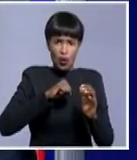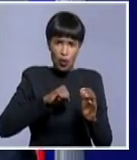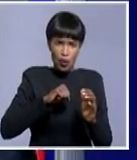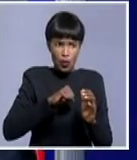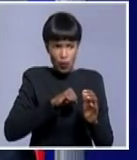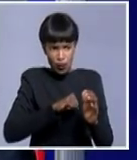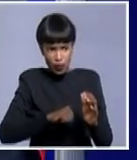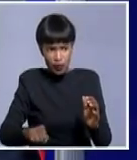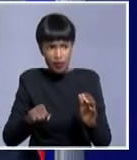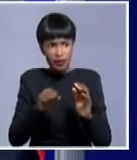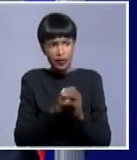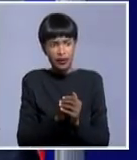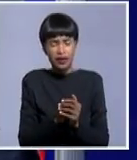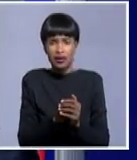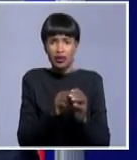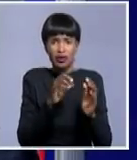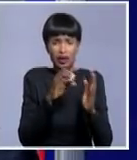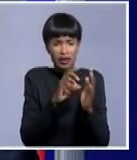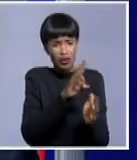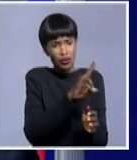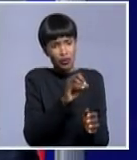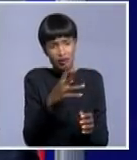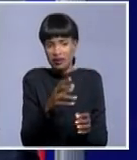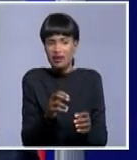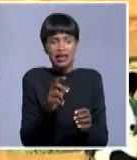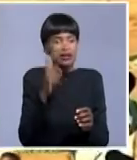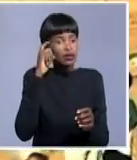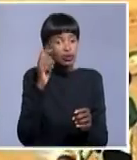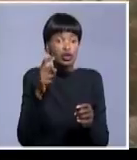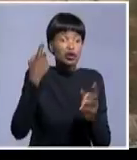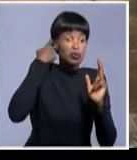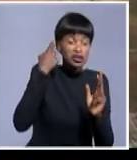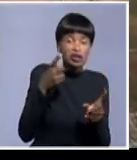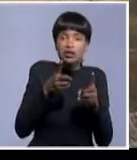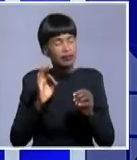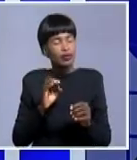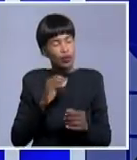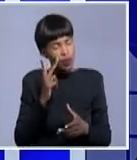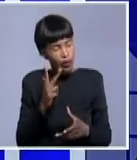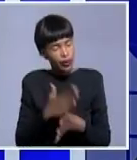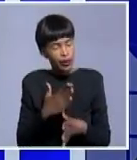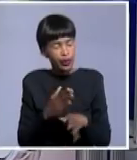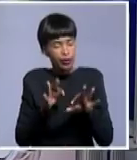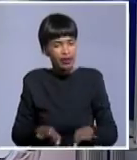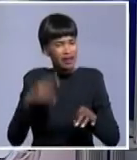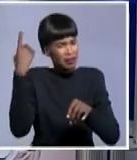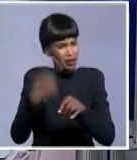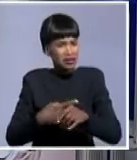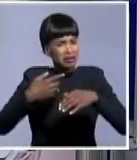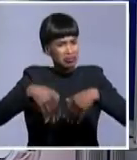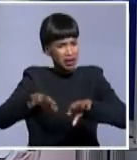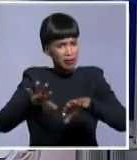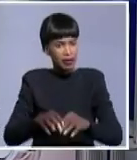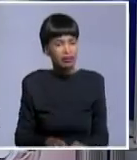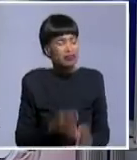of 2005 does not discriminate. Anybody is entitled to apply for resettlement. How do you intend to